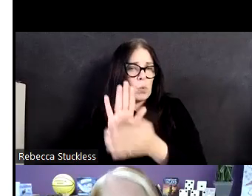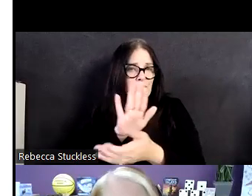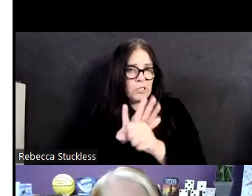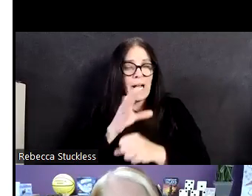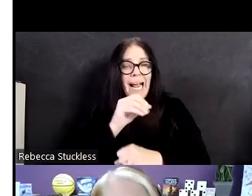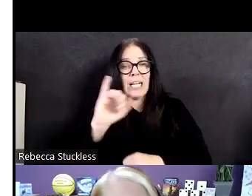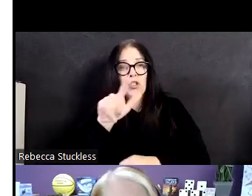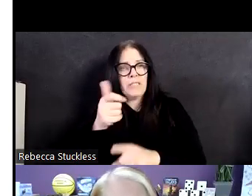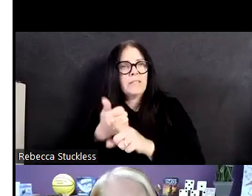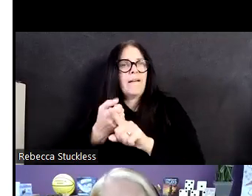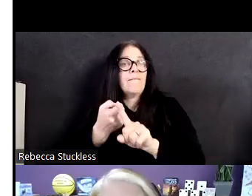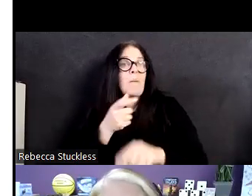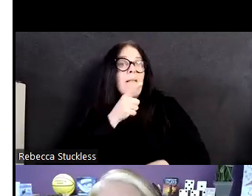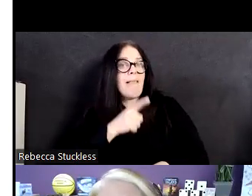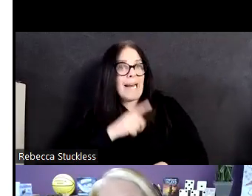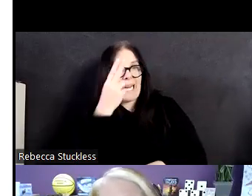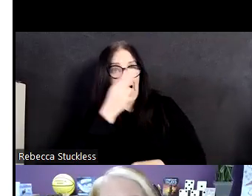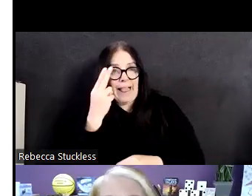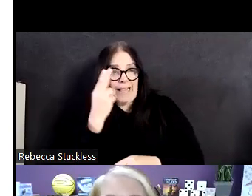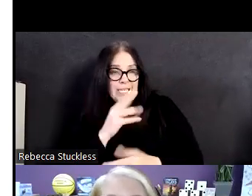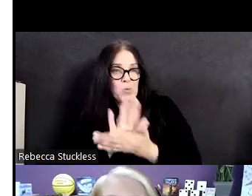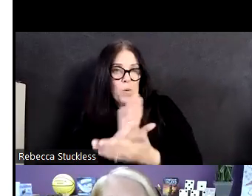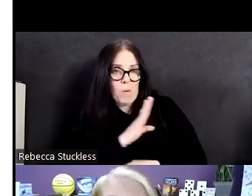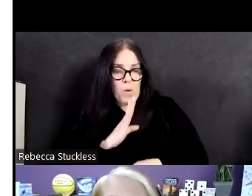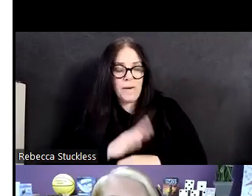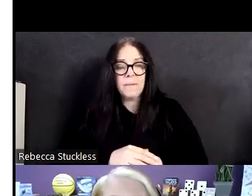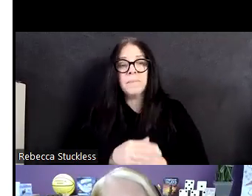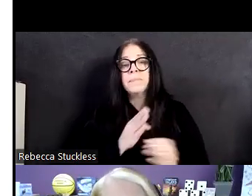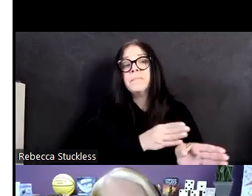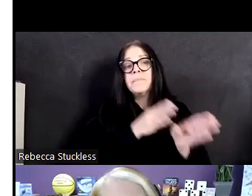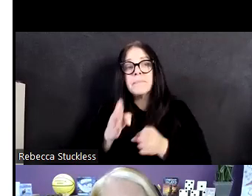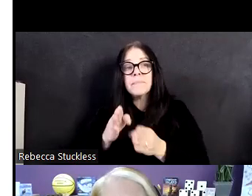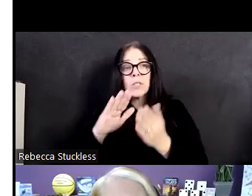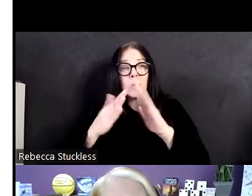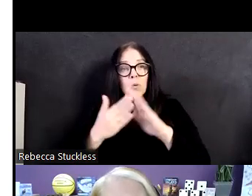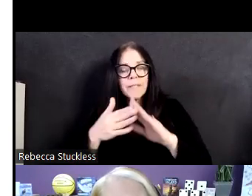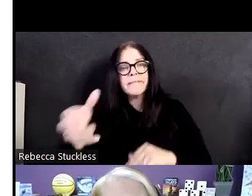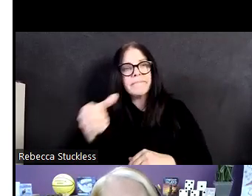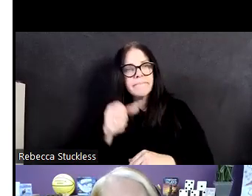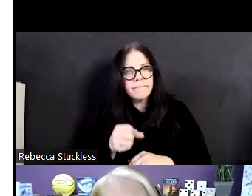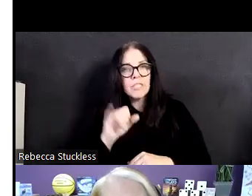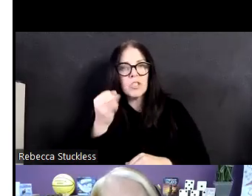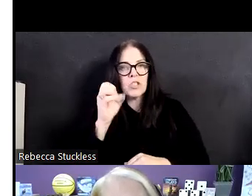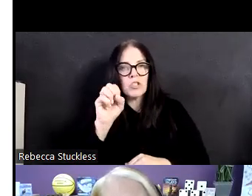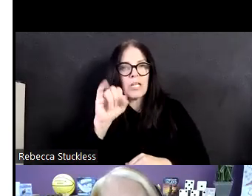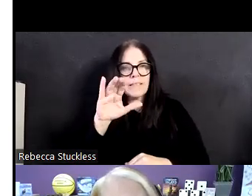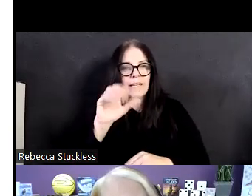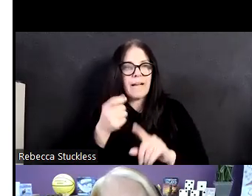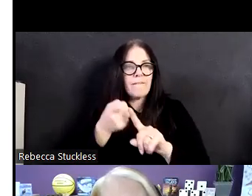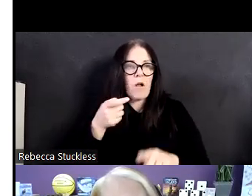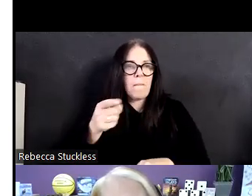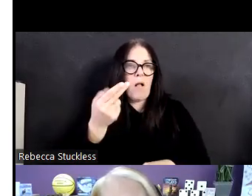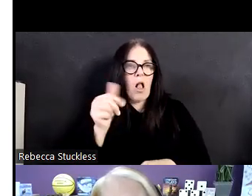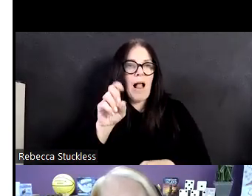Board. From the community-based sector, we're pleased to have Jessica from the Haldimand Norfolk Literacy Council